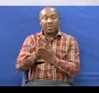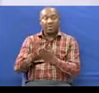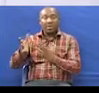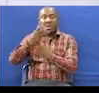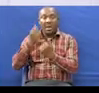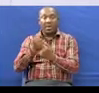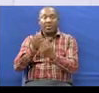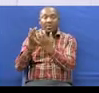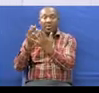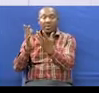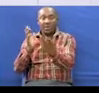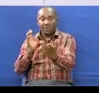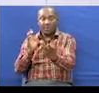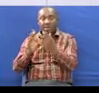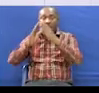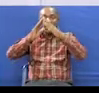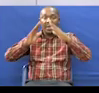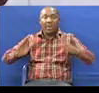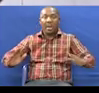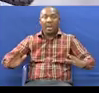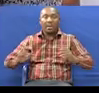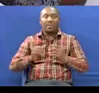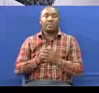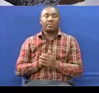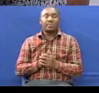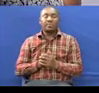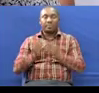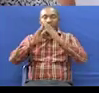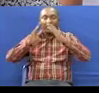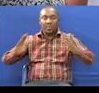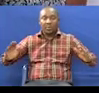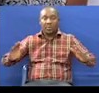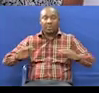That means that through having of a population pyramid,